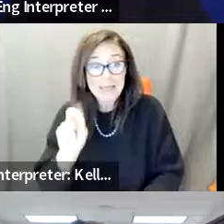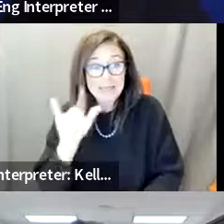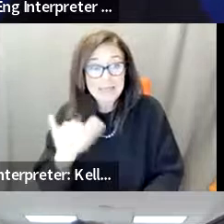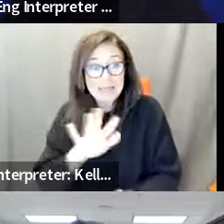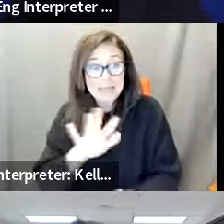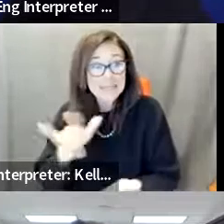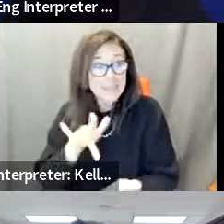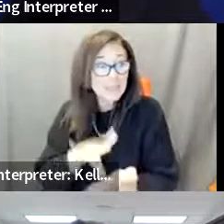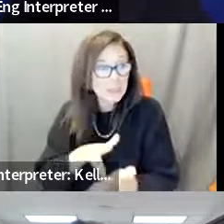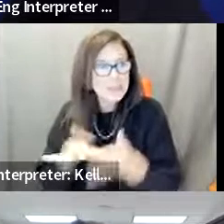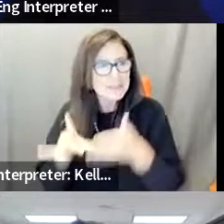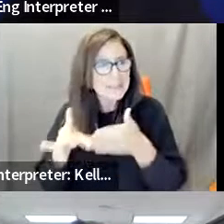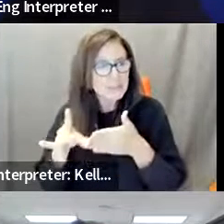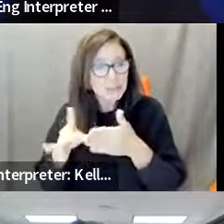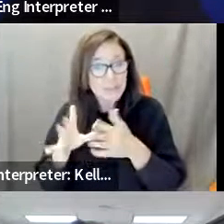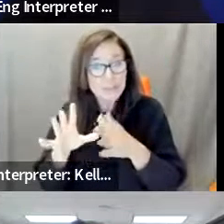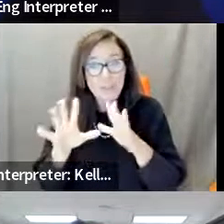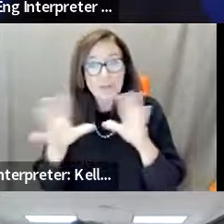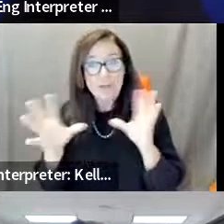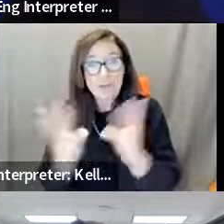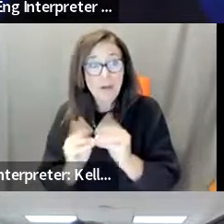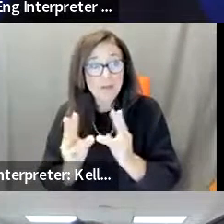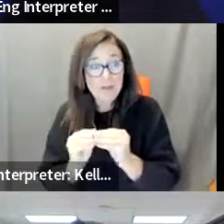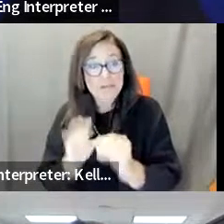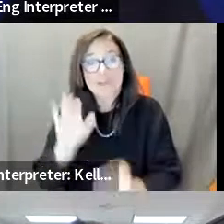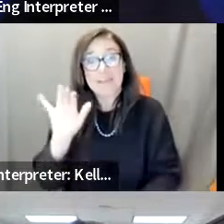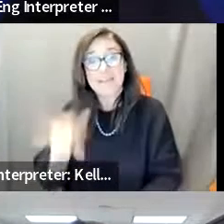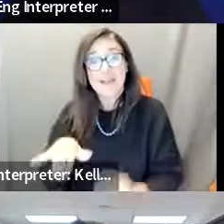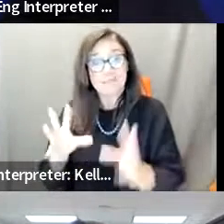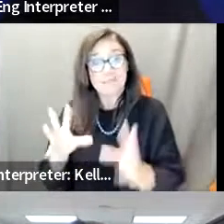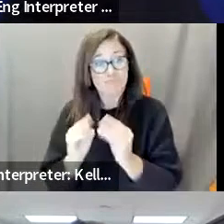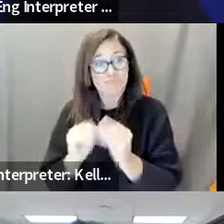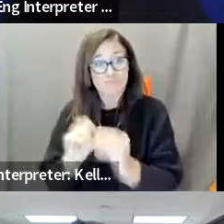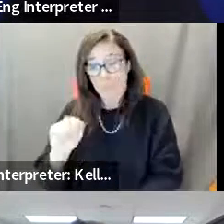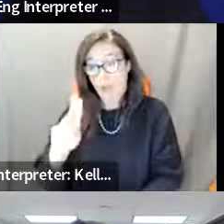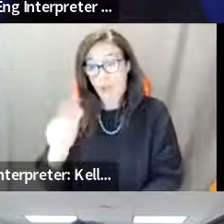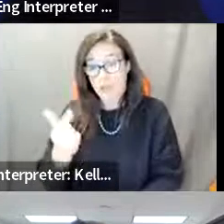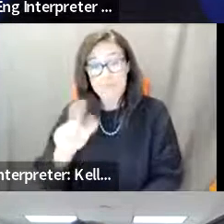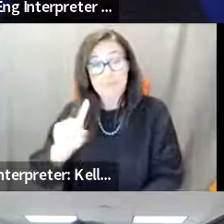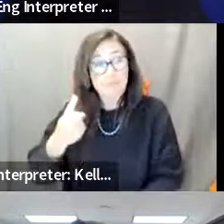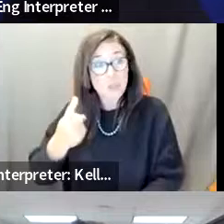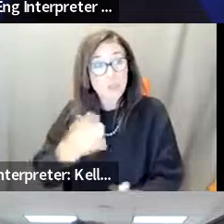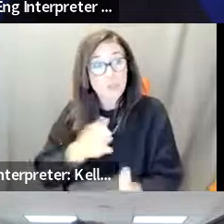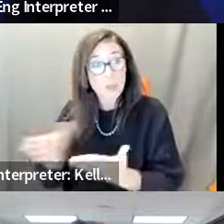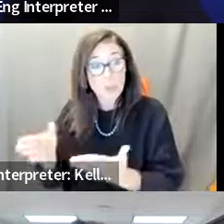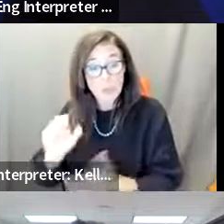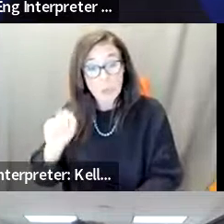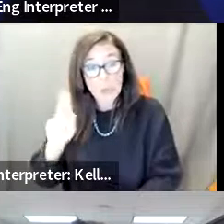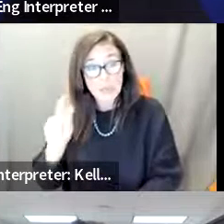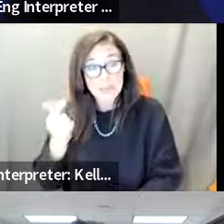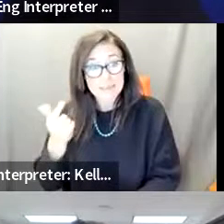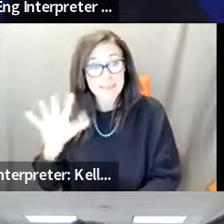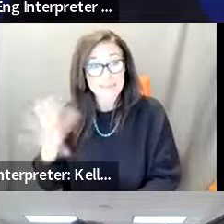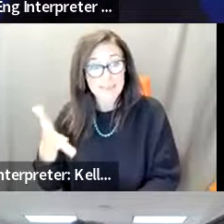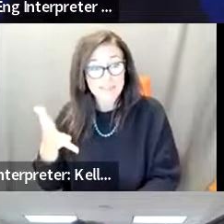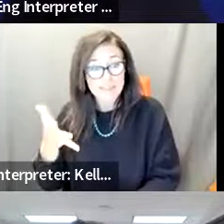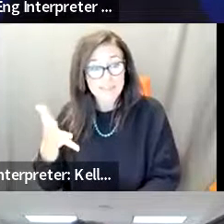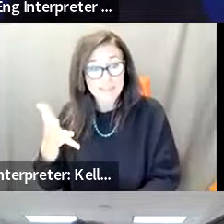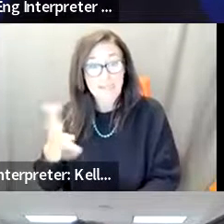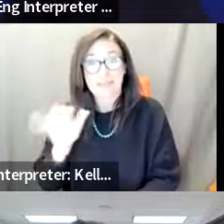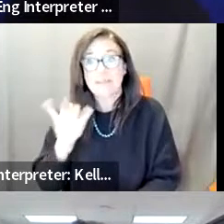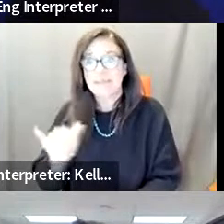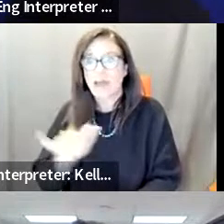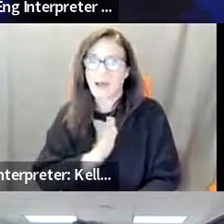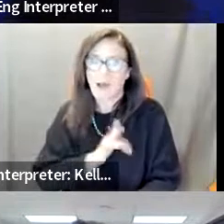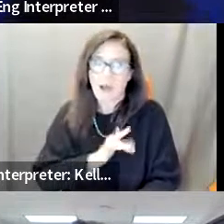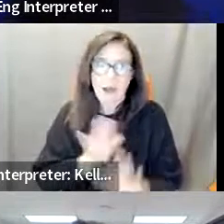Carolina. It's August 1st through 5th. And it is a great place to network and connect